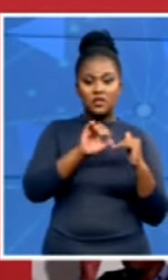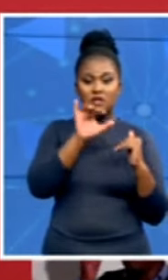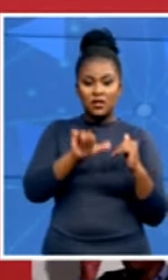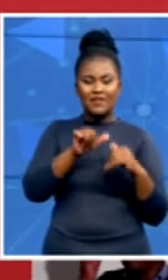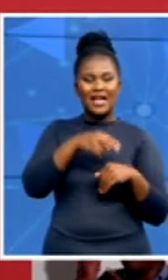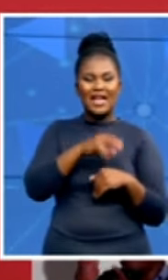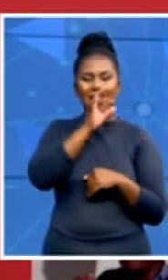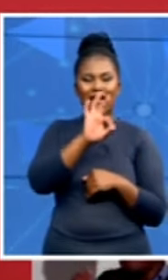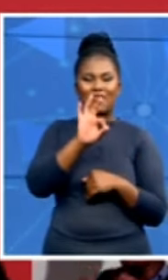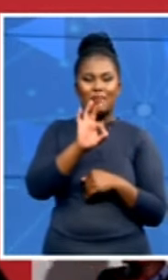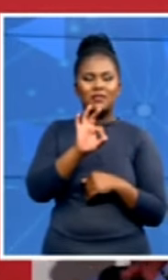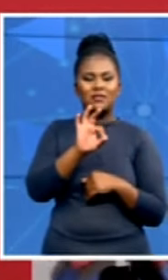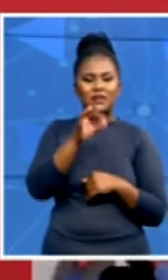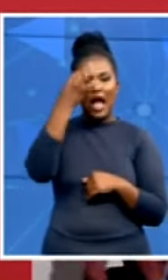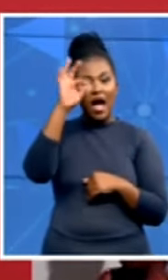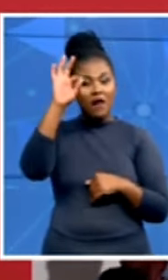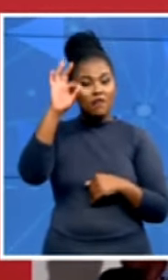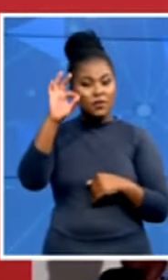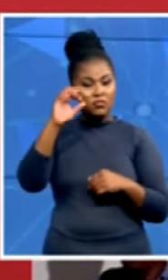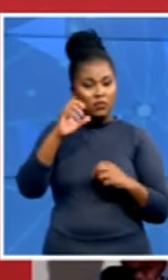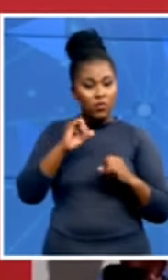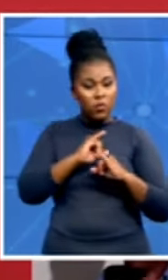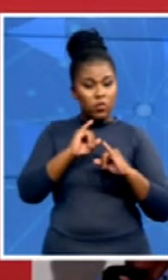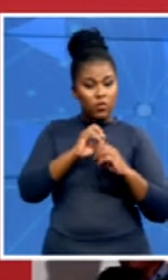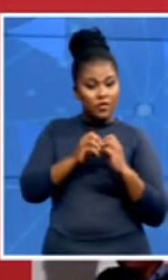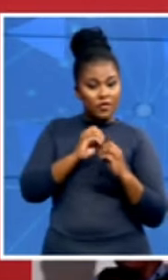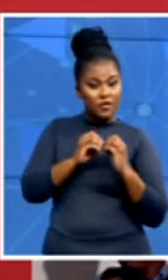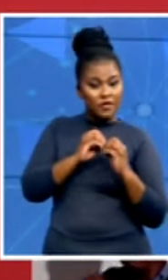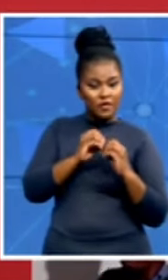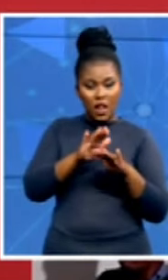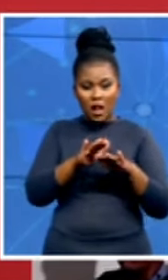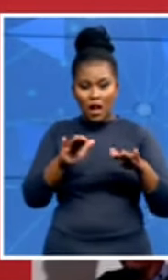extreme measures to level the playing field?